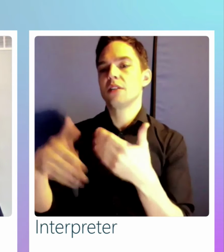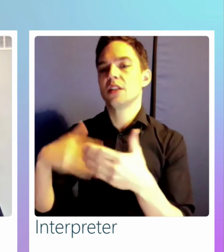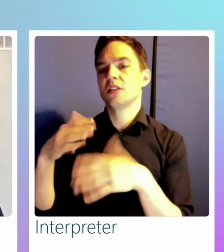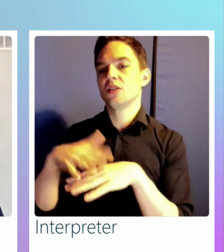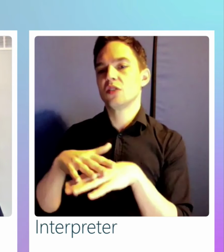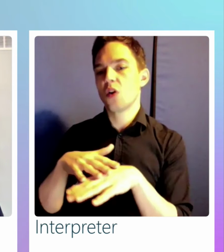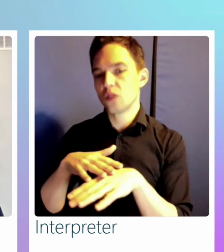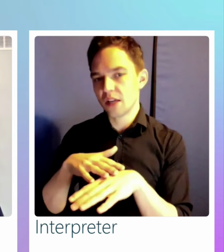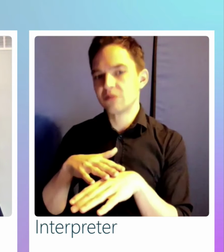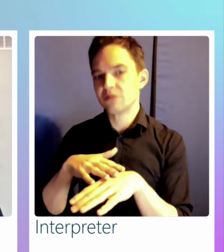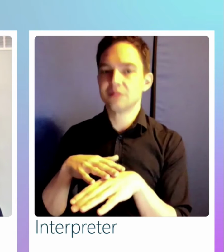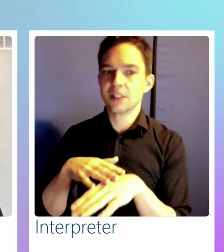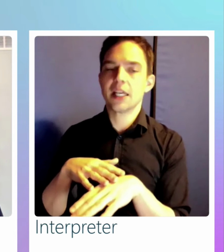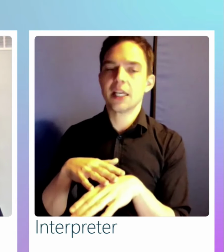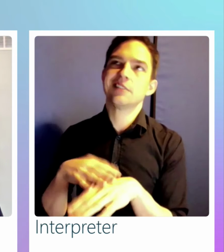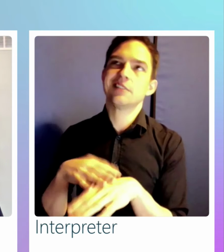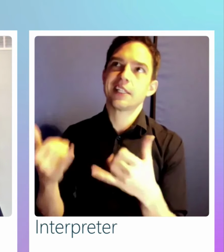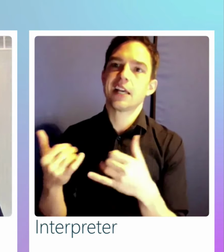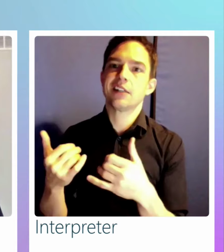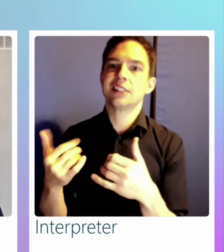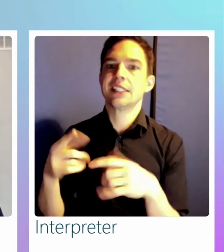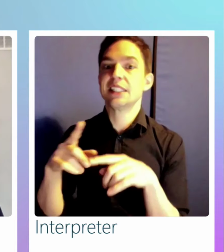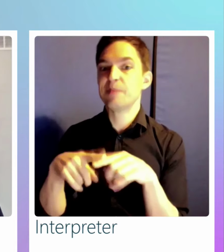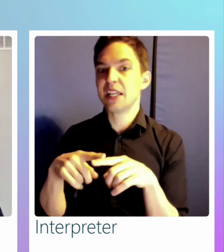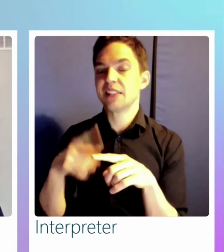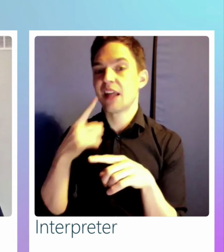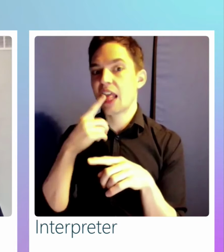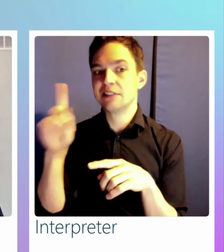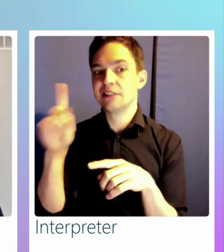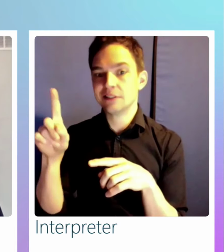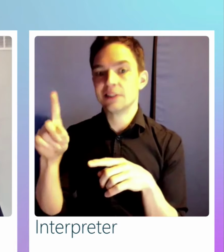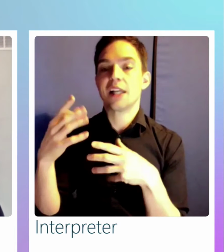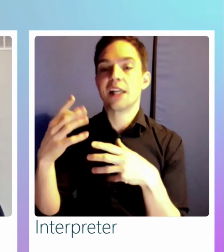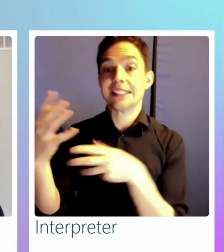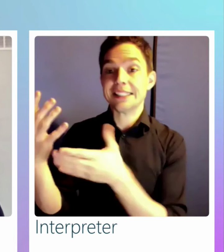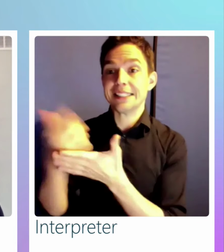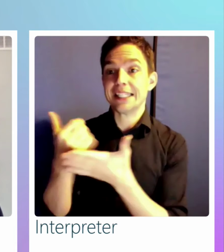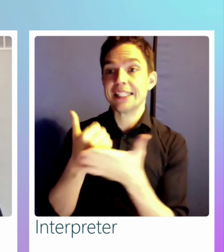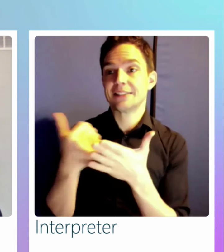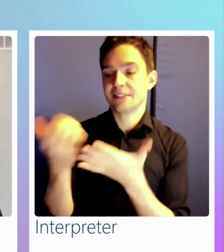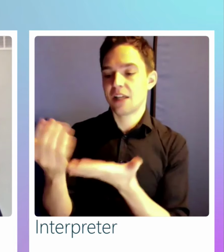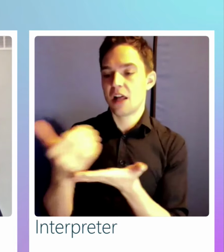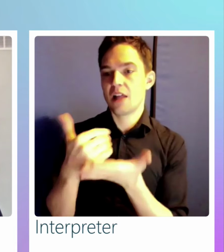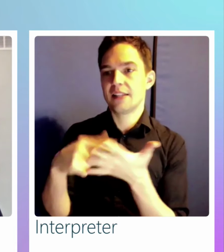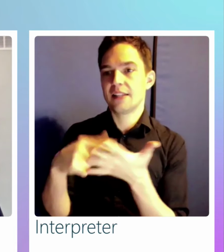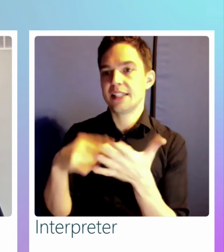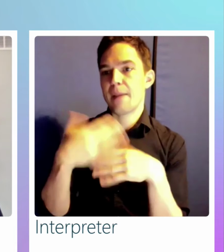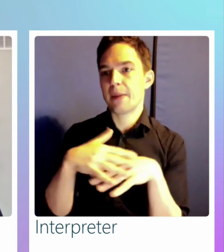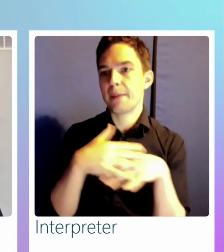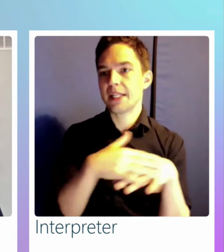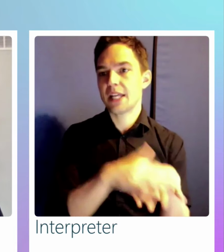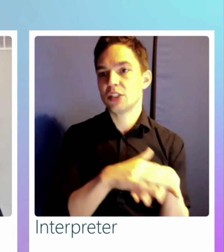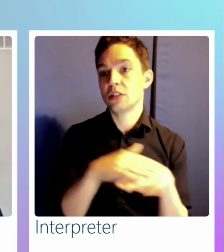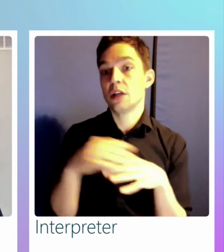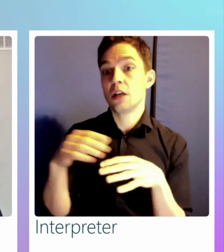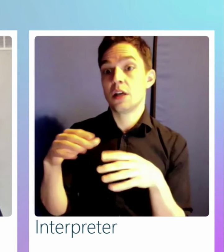and currently depends on getting implementations. So unless there is